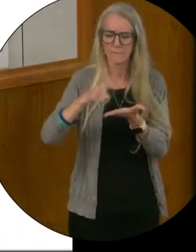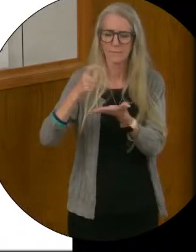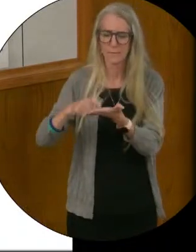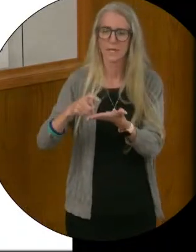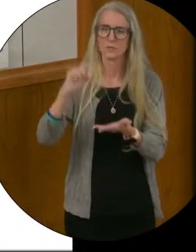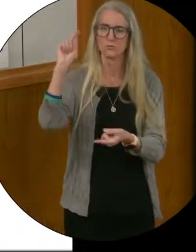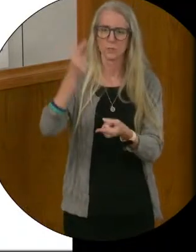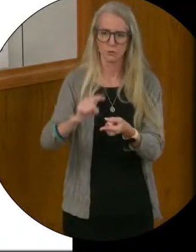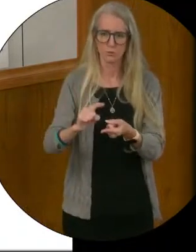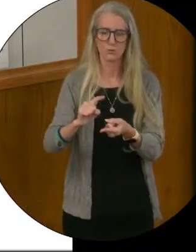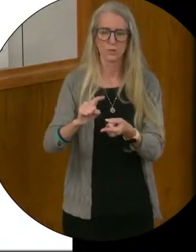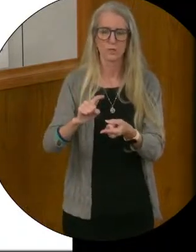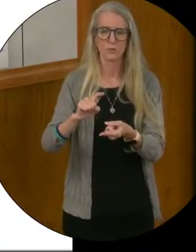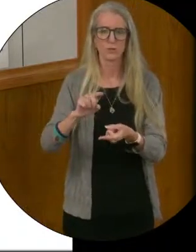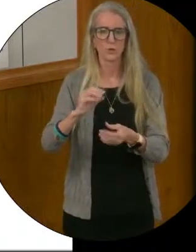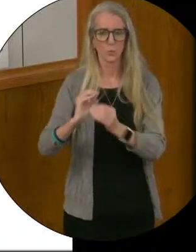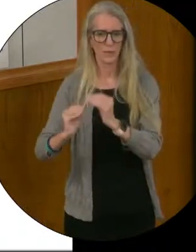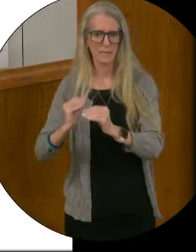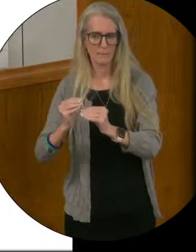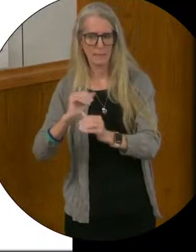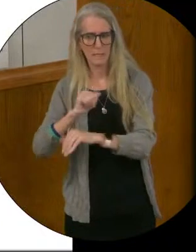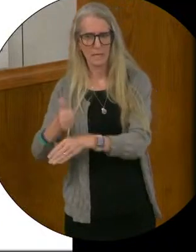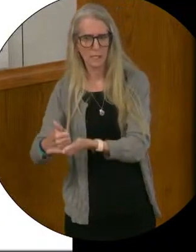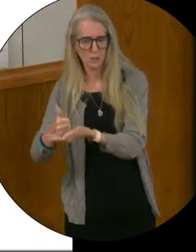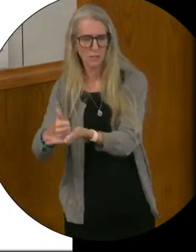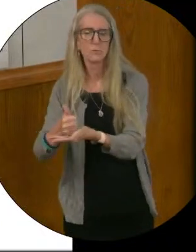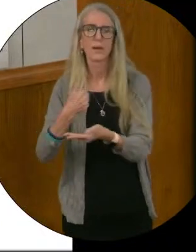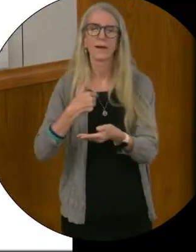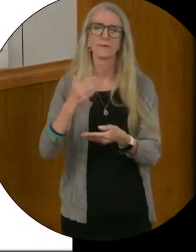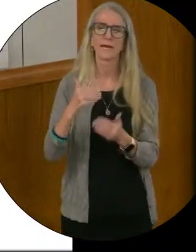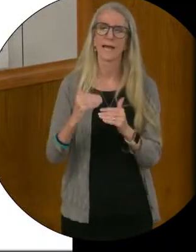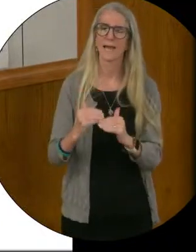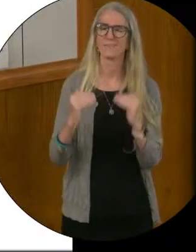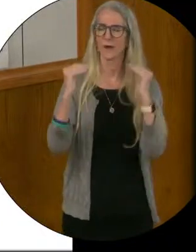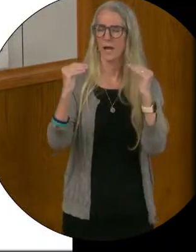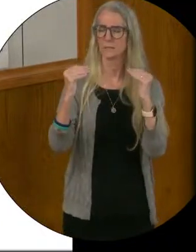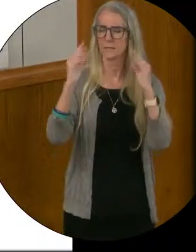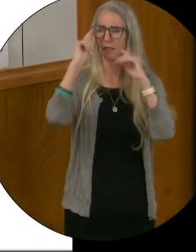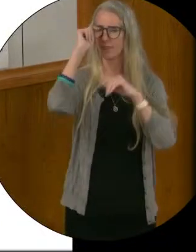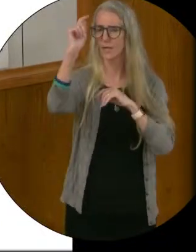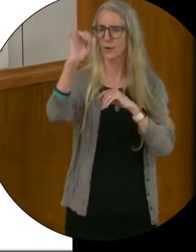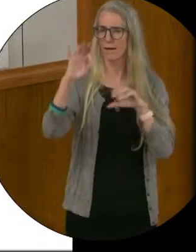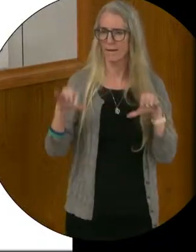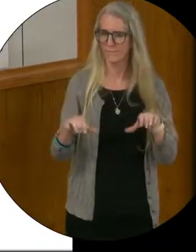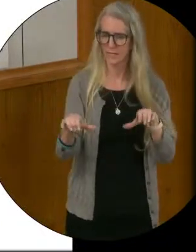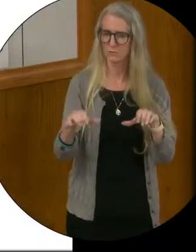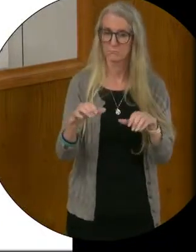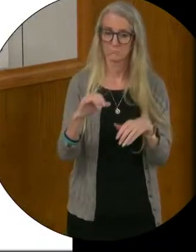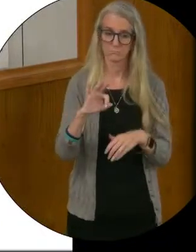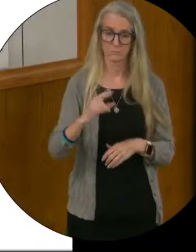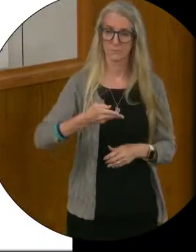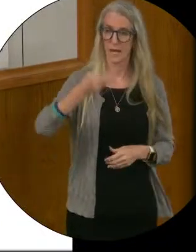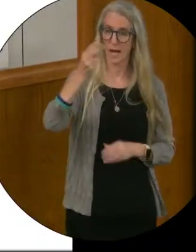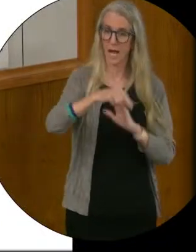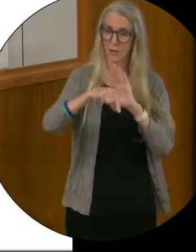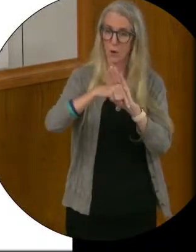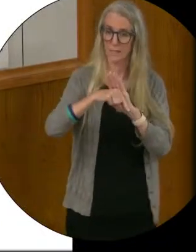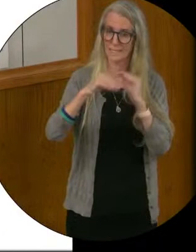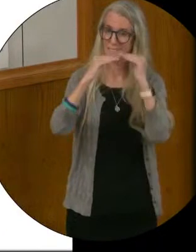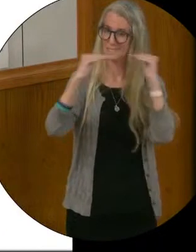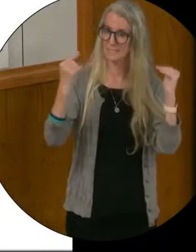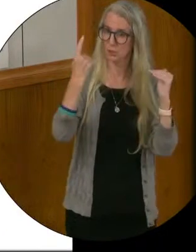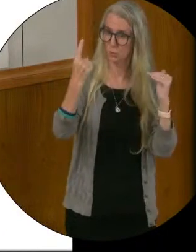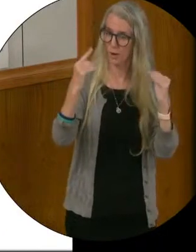needs of students, we have a revised theory of action, which is If we provide high-quality Tier 1 instruction and